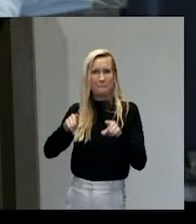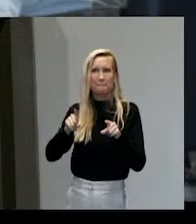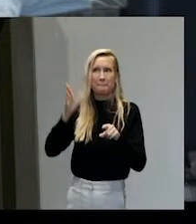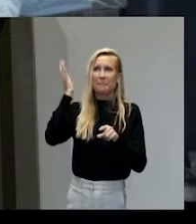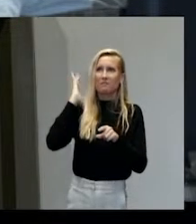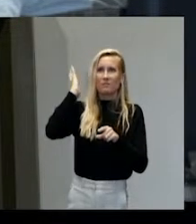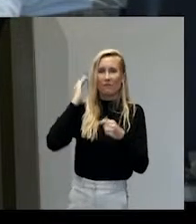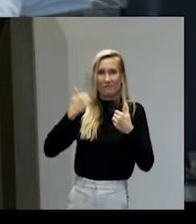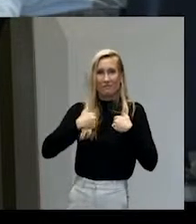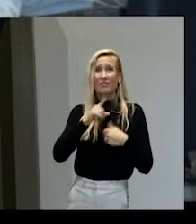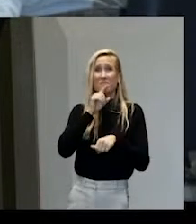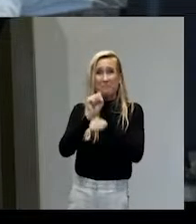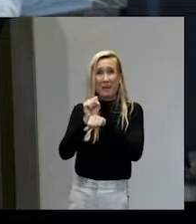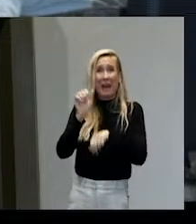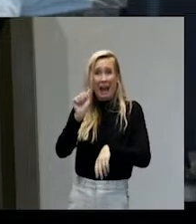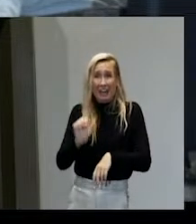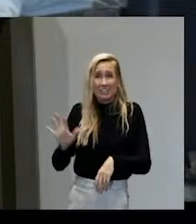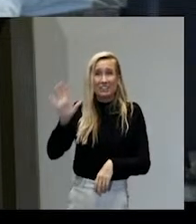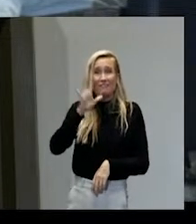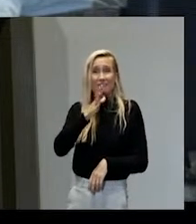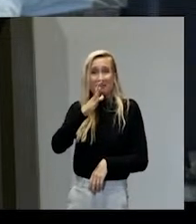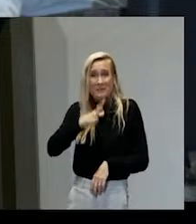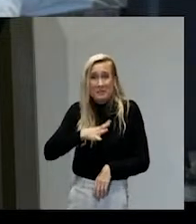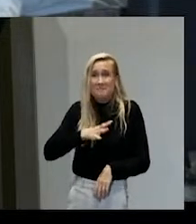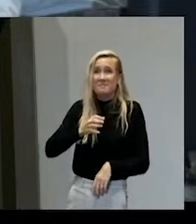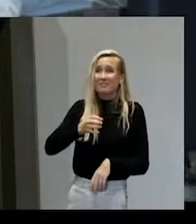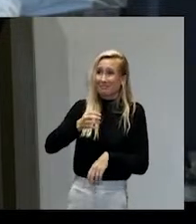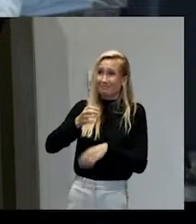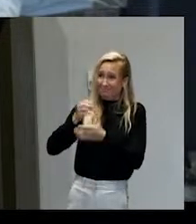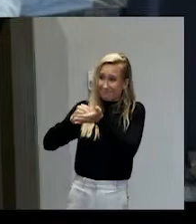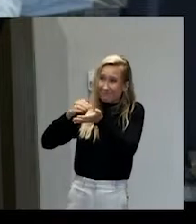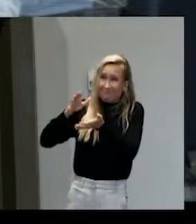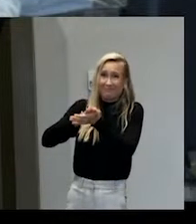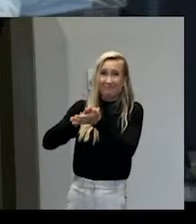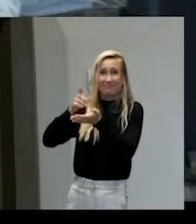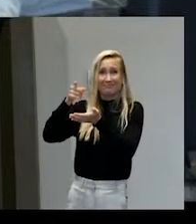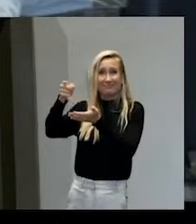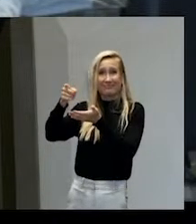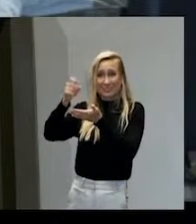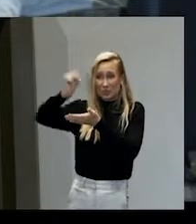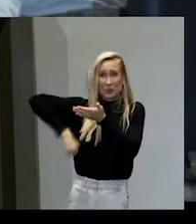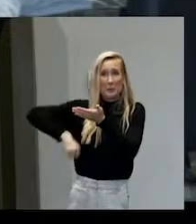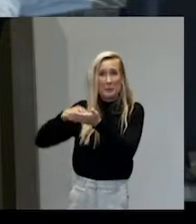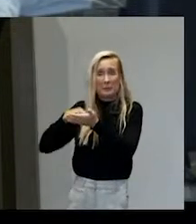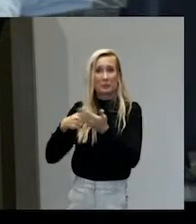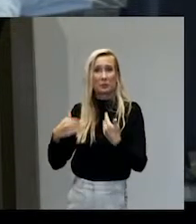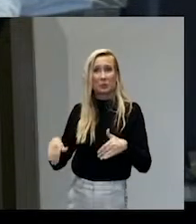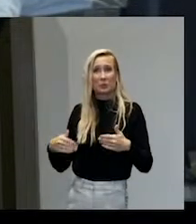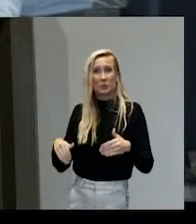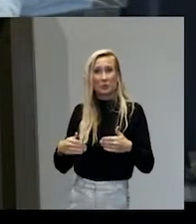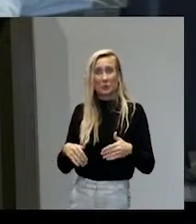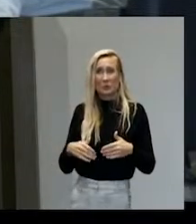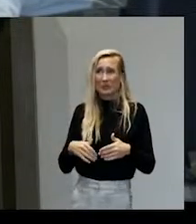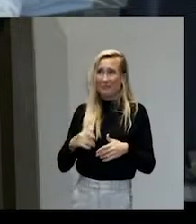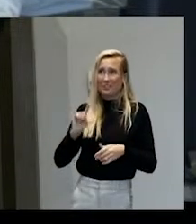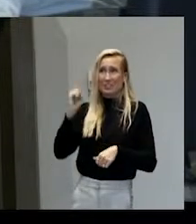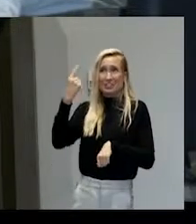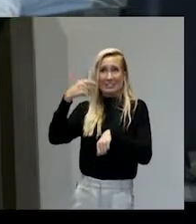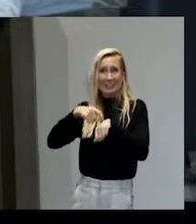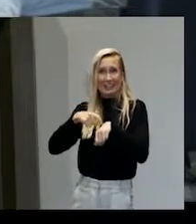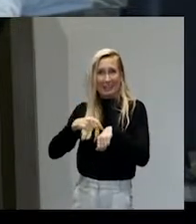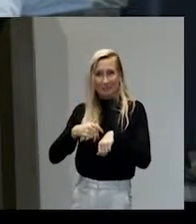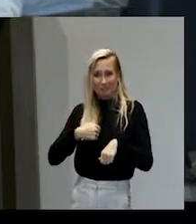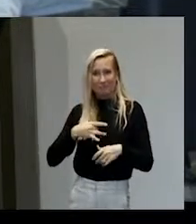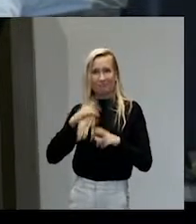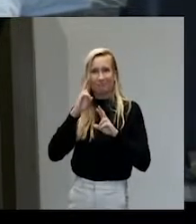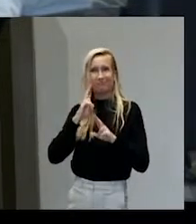in our community, if they don't see it in the world, like in the culture, they don't want to deal with it, they don't want to acknowledge it,